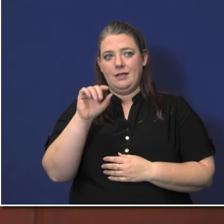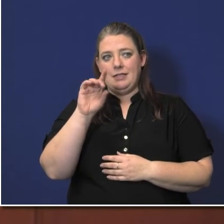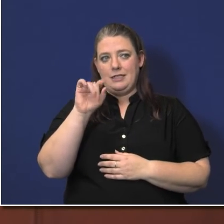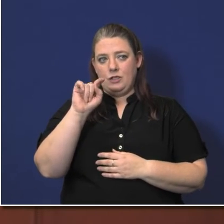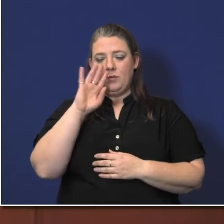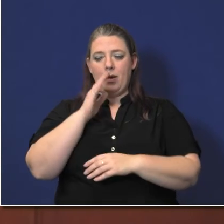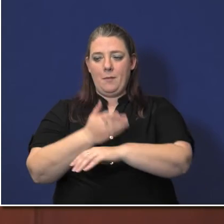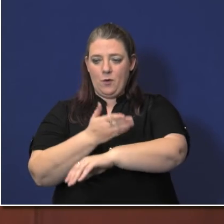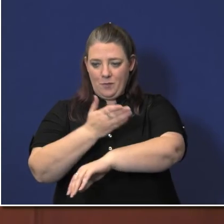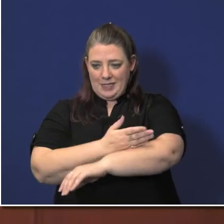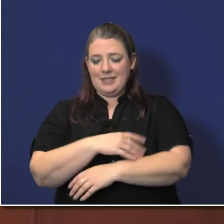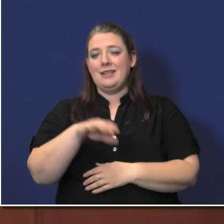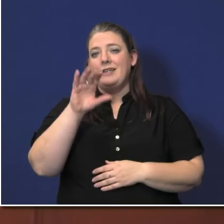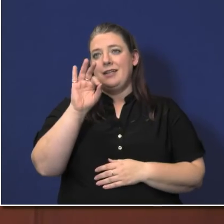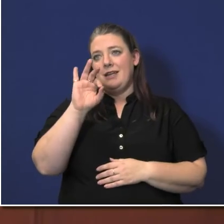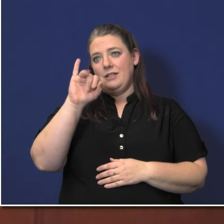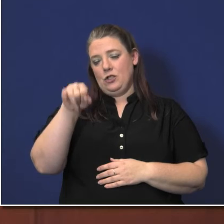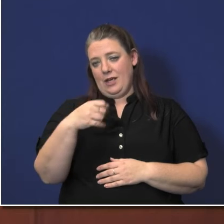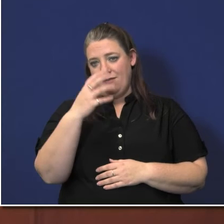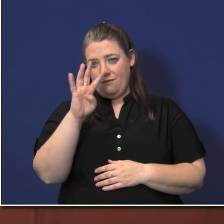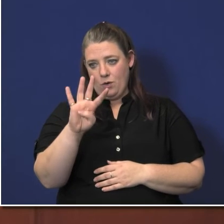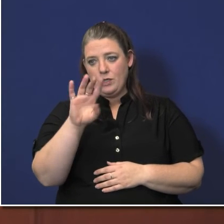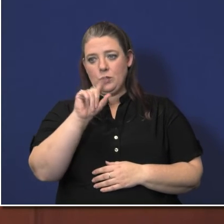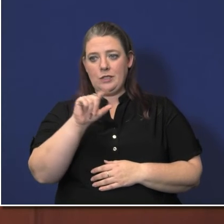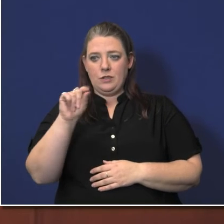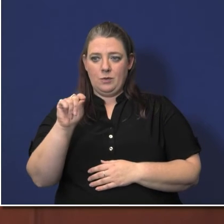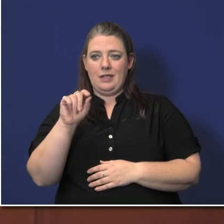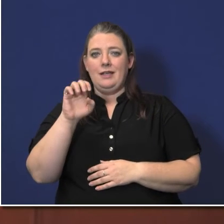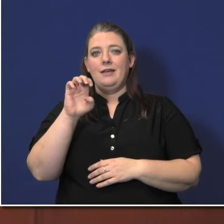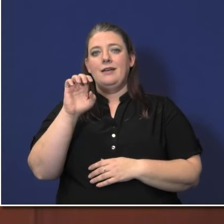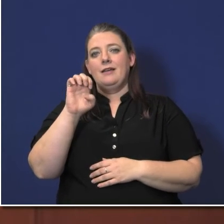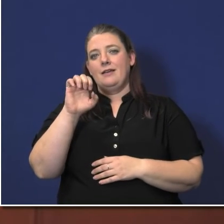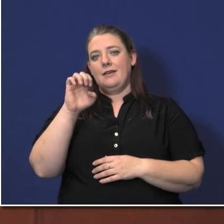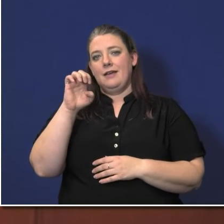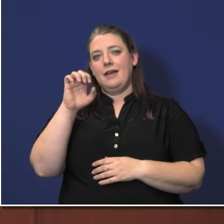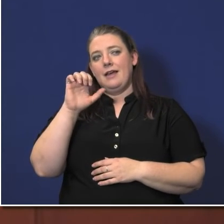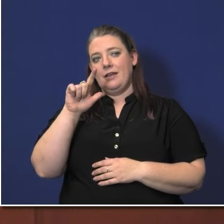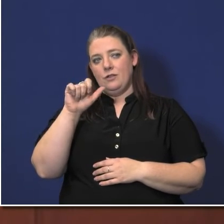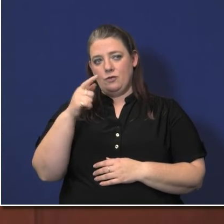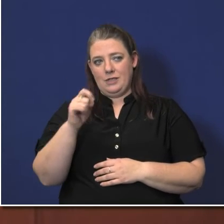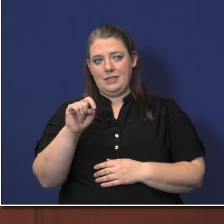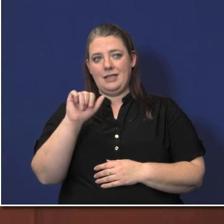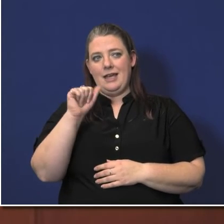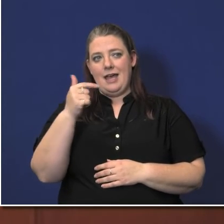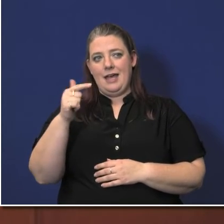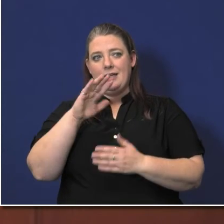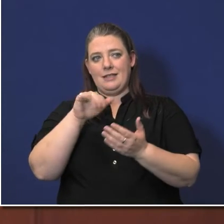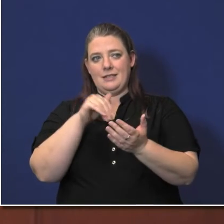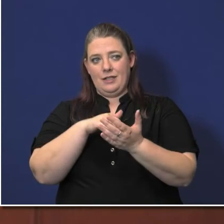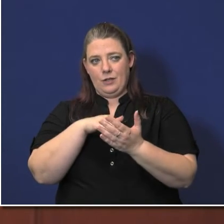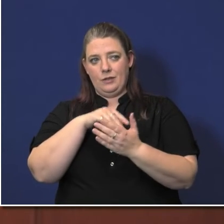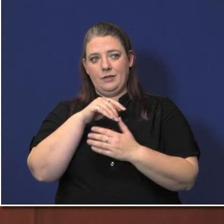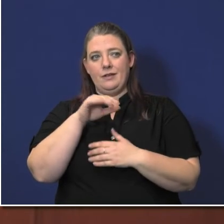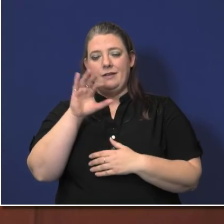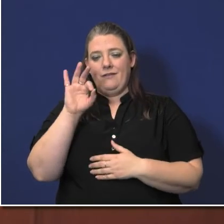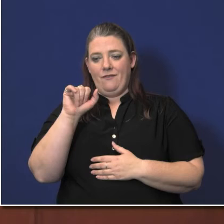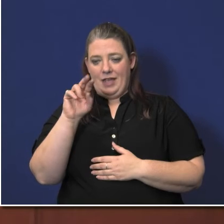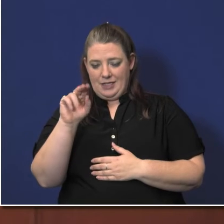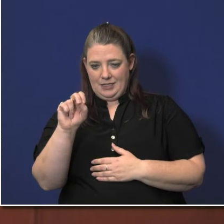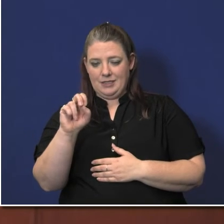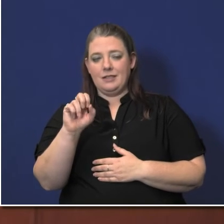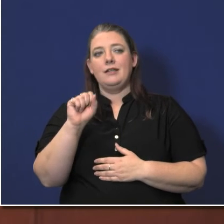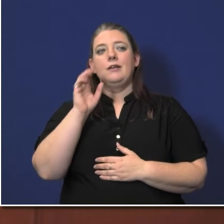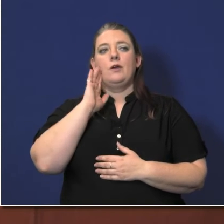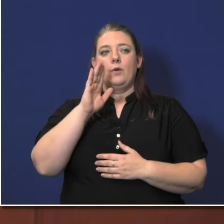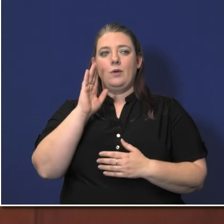improvements. 9J4, 2020 Eldridge Ag Center fans. 9K, the board consider the